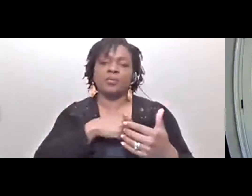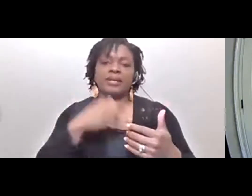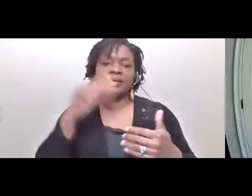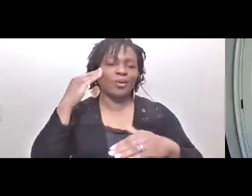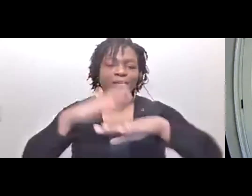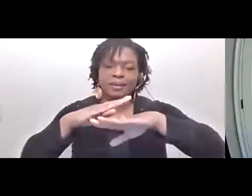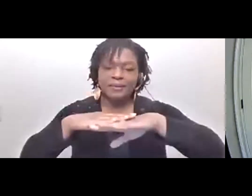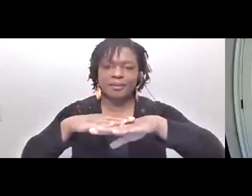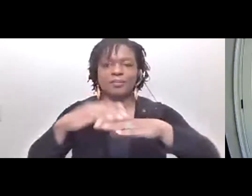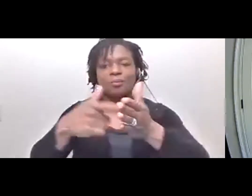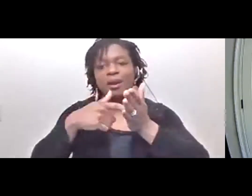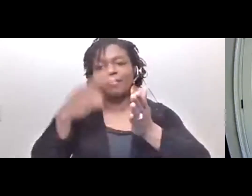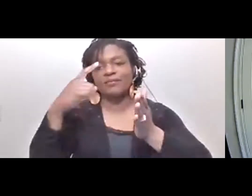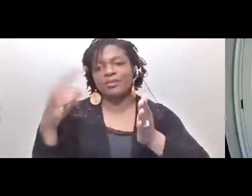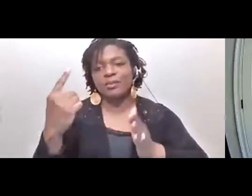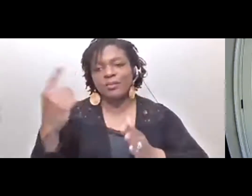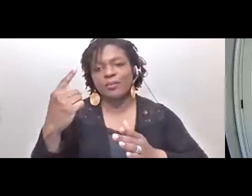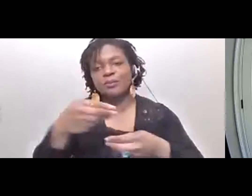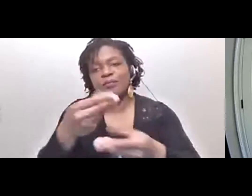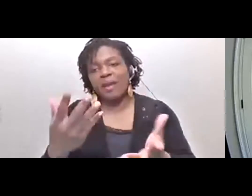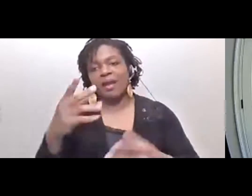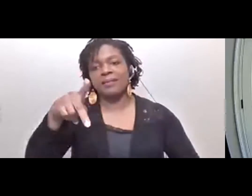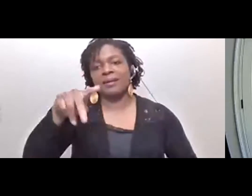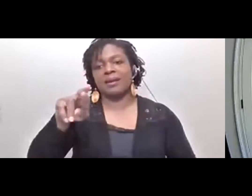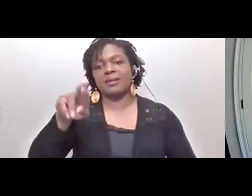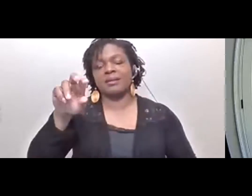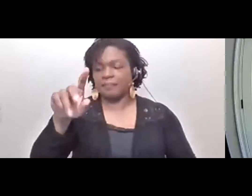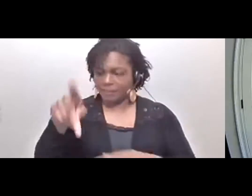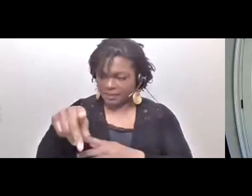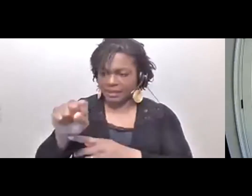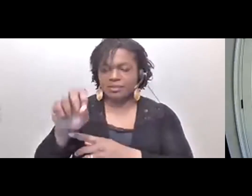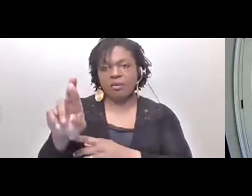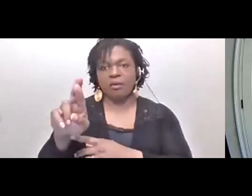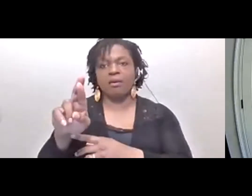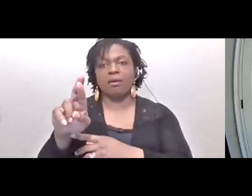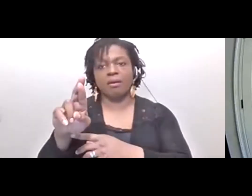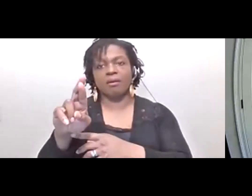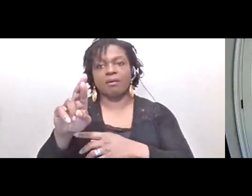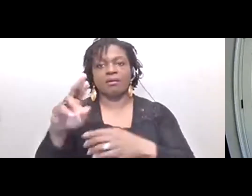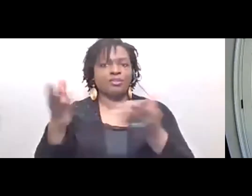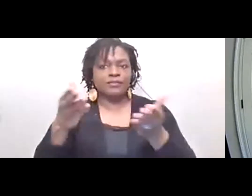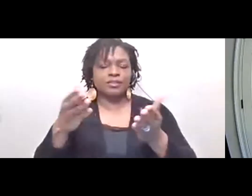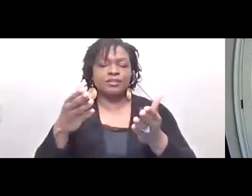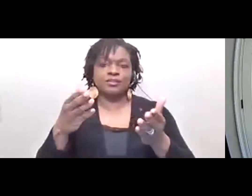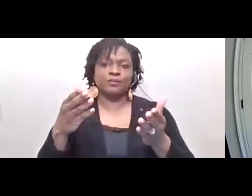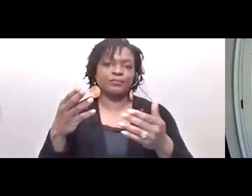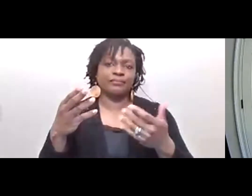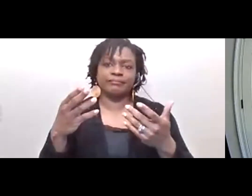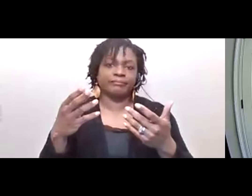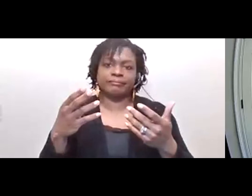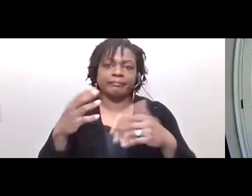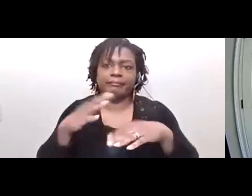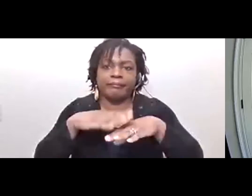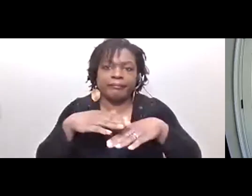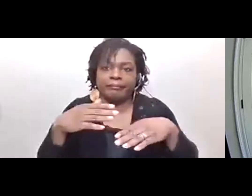requirements for someone to provide PSR services was simply a high school diploma. So we wanted